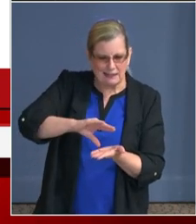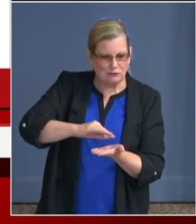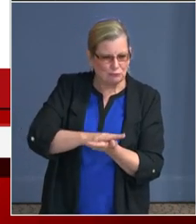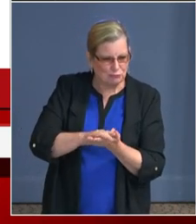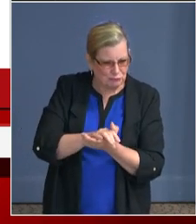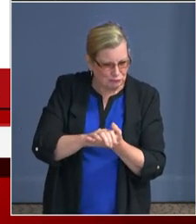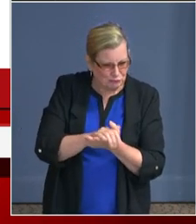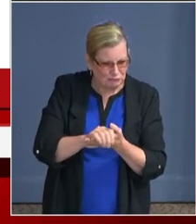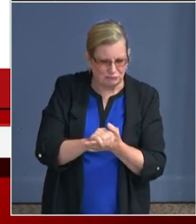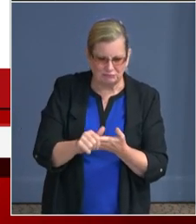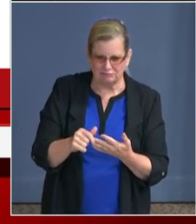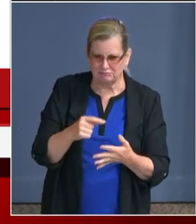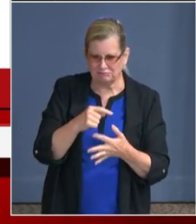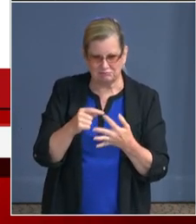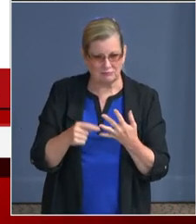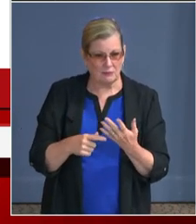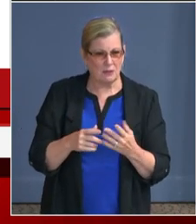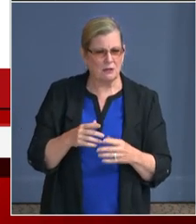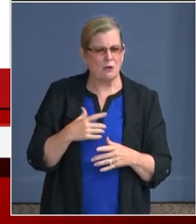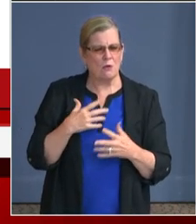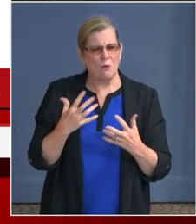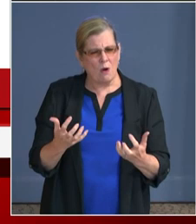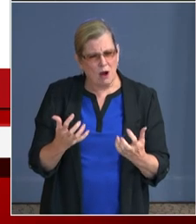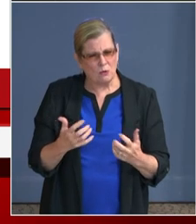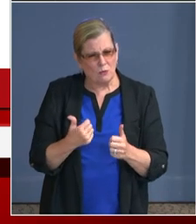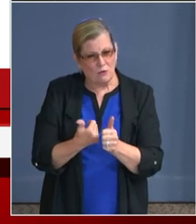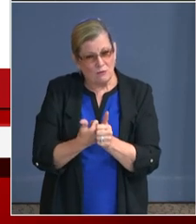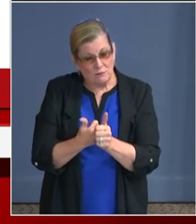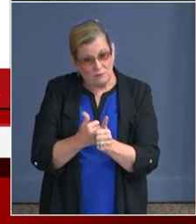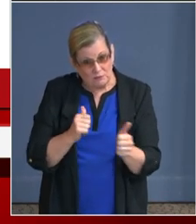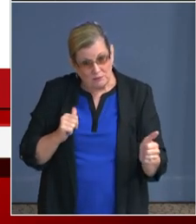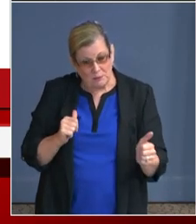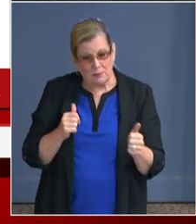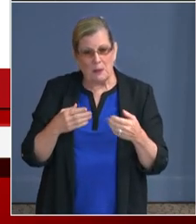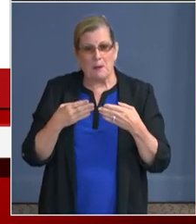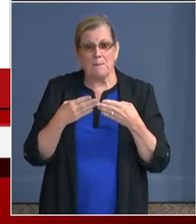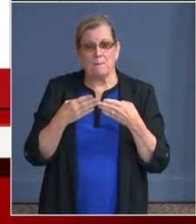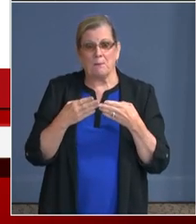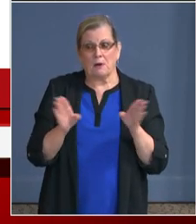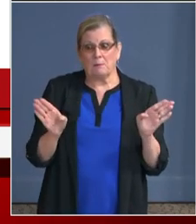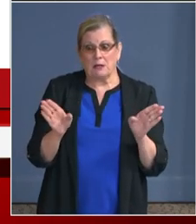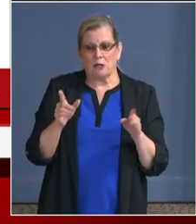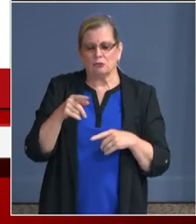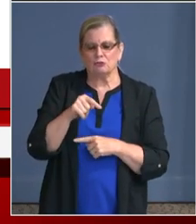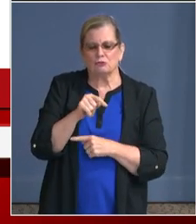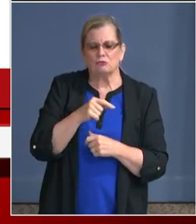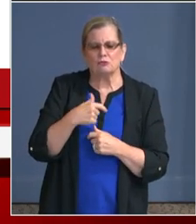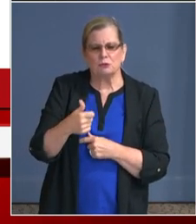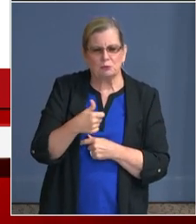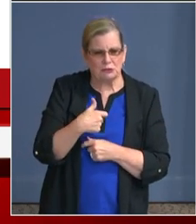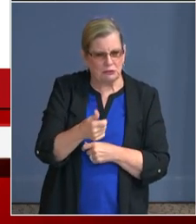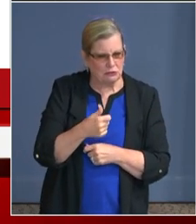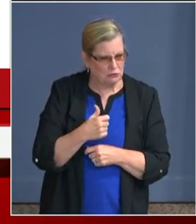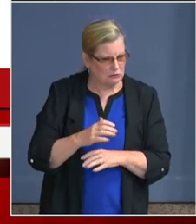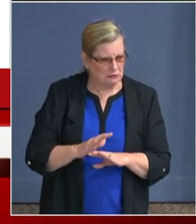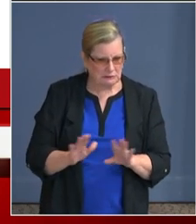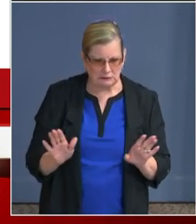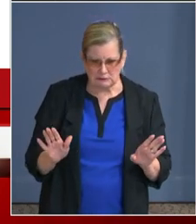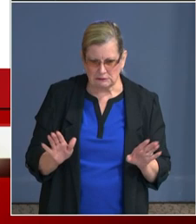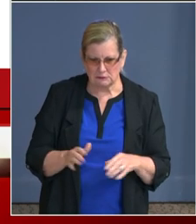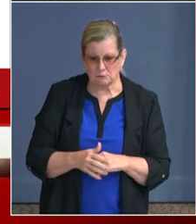and to avoid public transportation. It's also critical that we